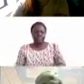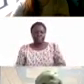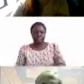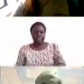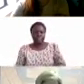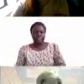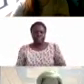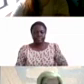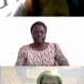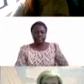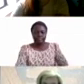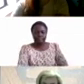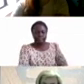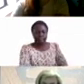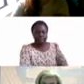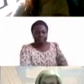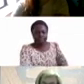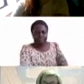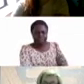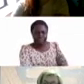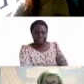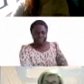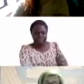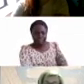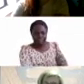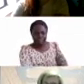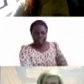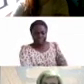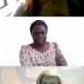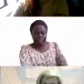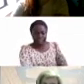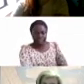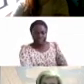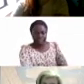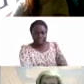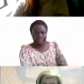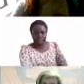who become pregnant each time